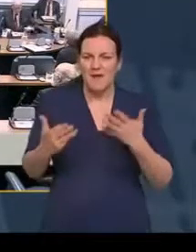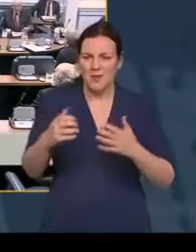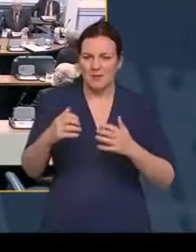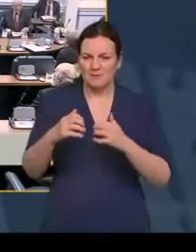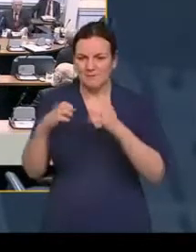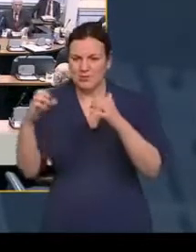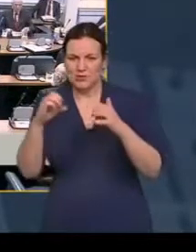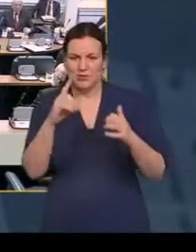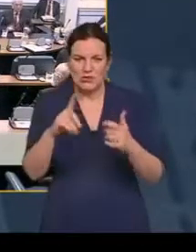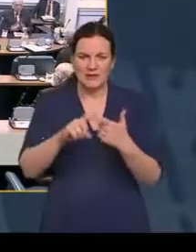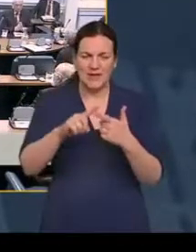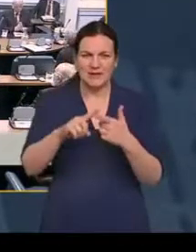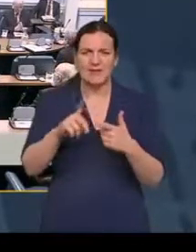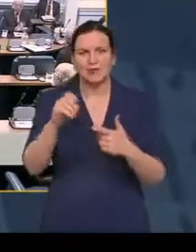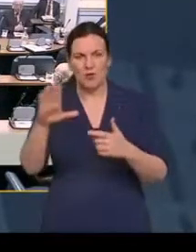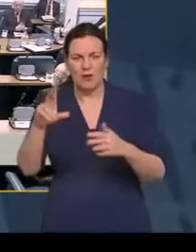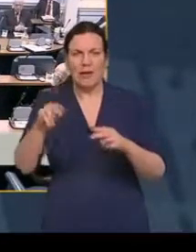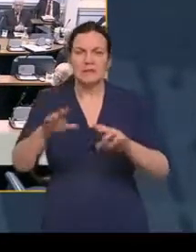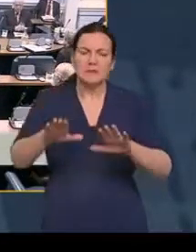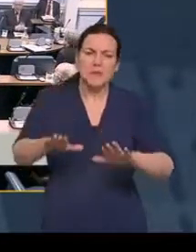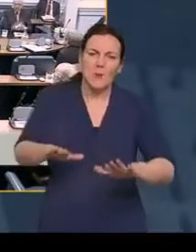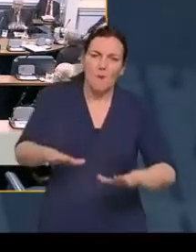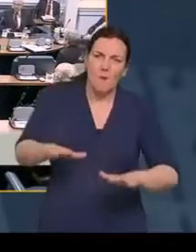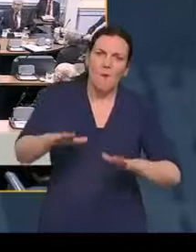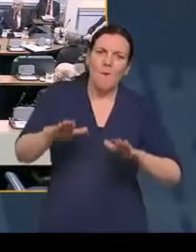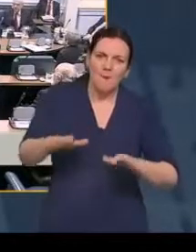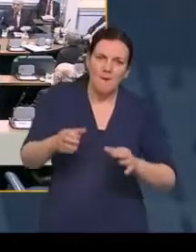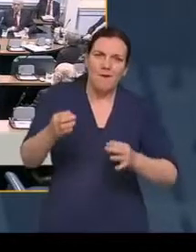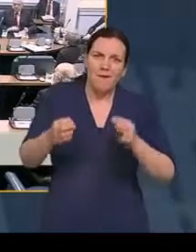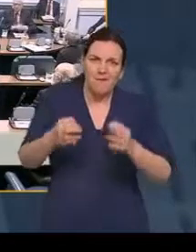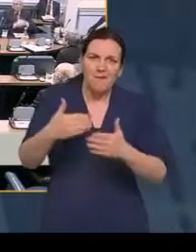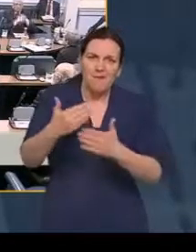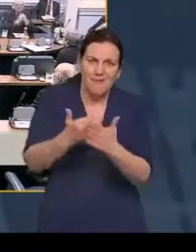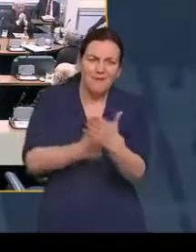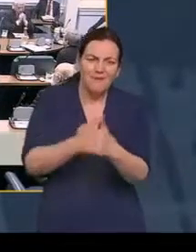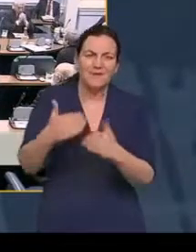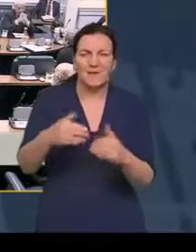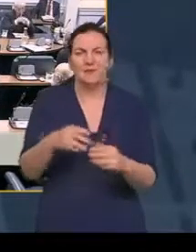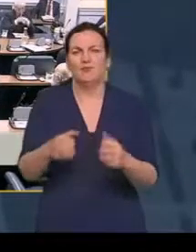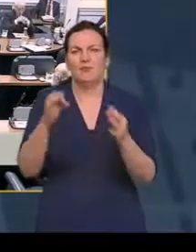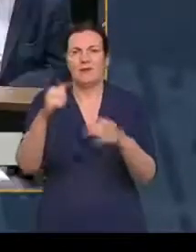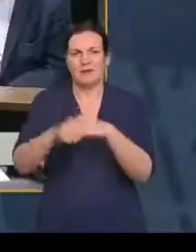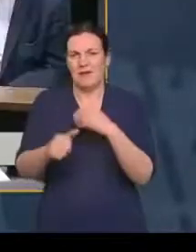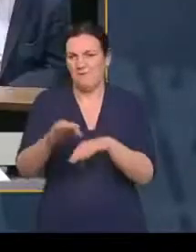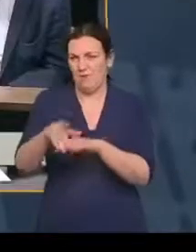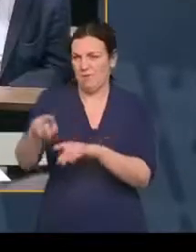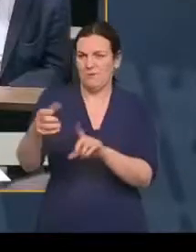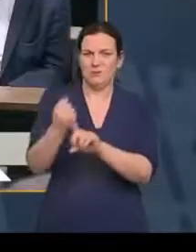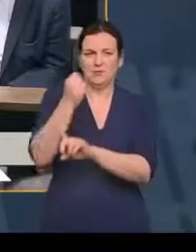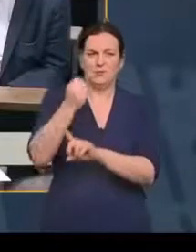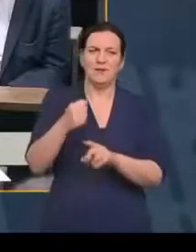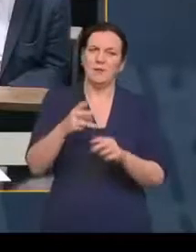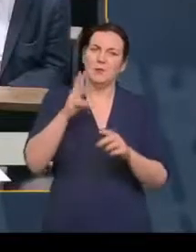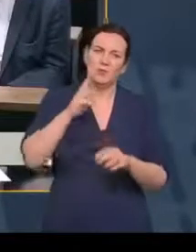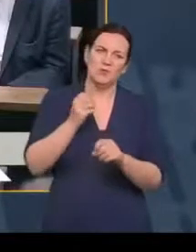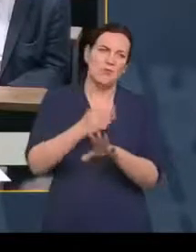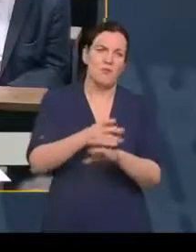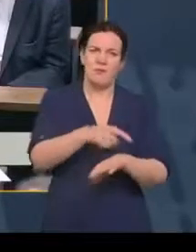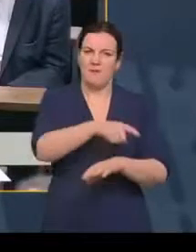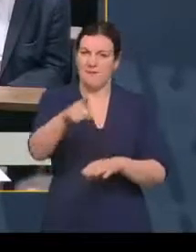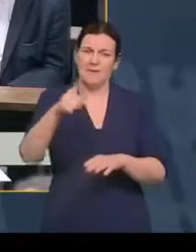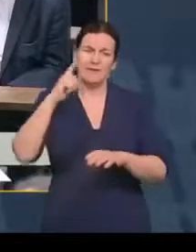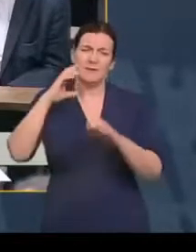the axis of the Seanad and the Dáil can grind very slowly. So it is a great day for you, Mark Daly, and for what you have achieved, and wish